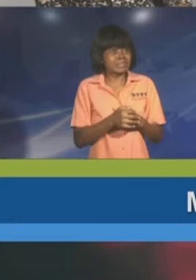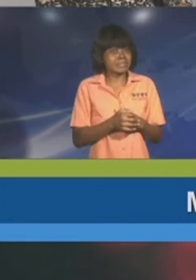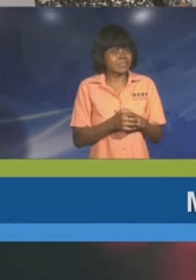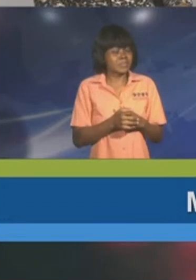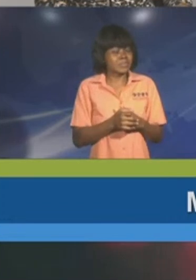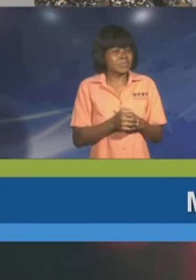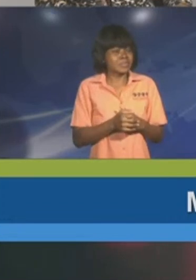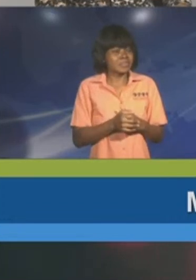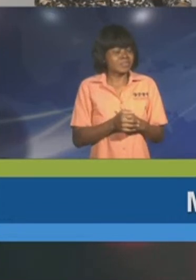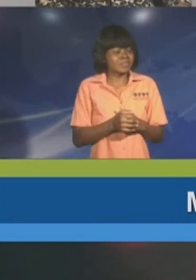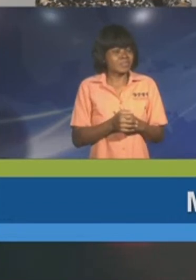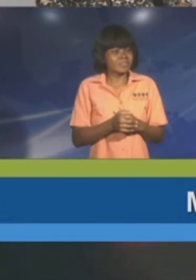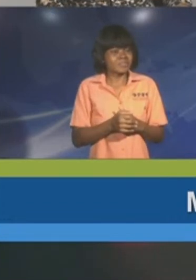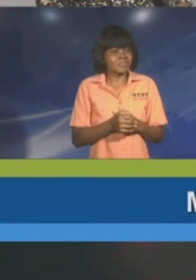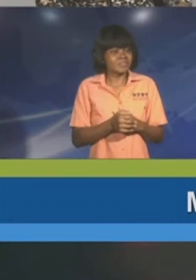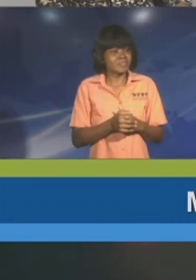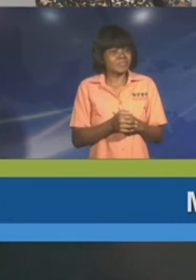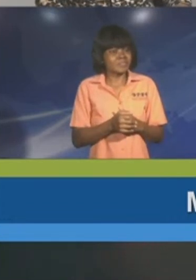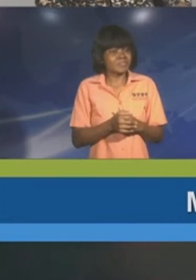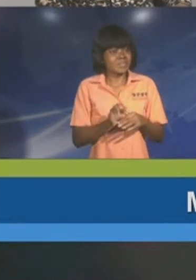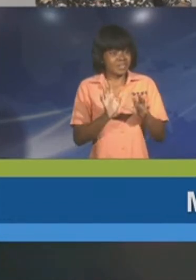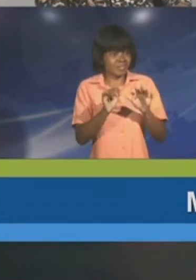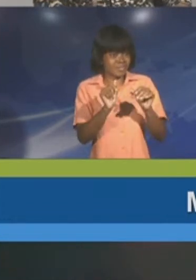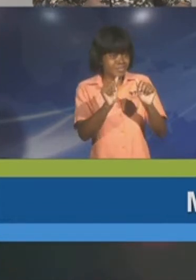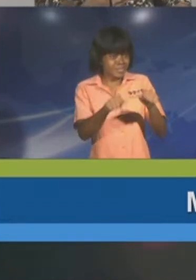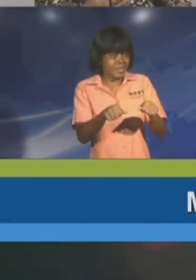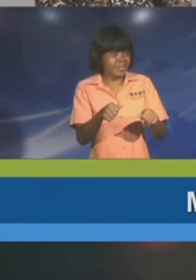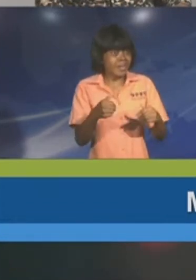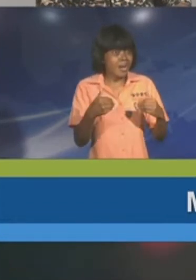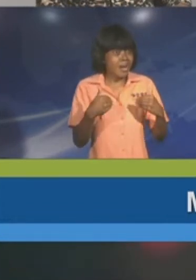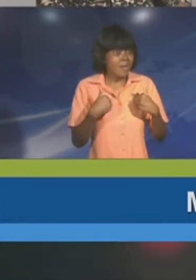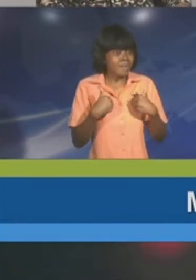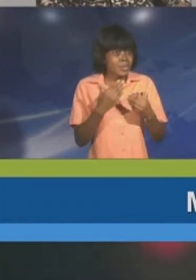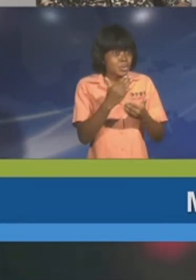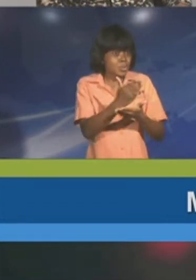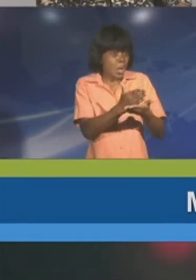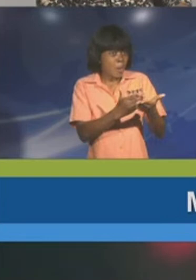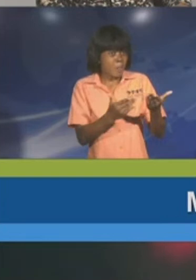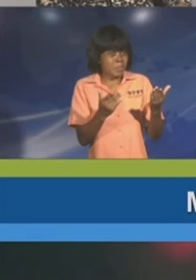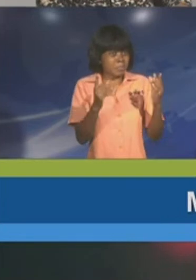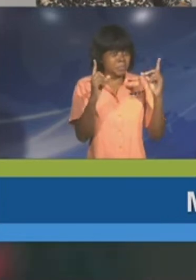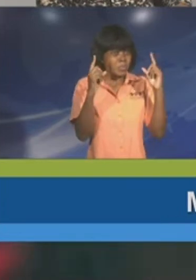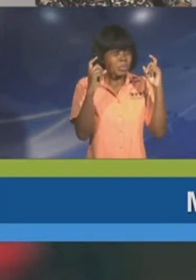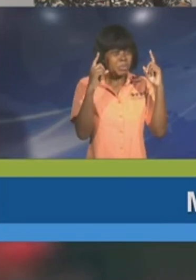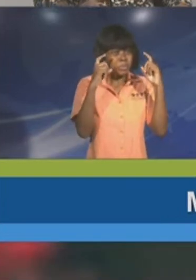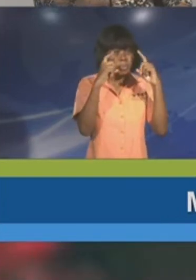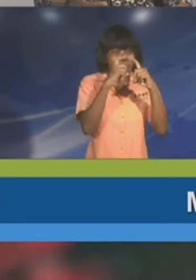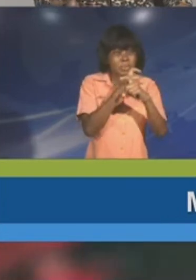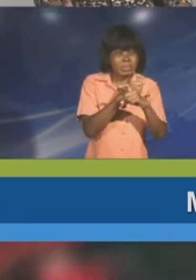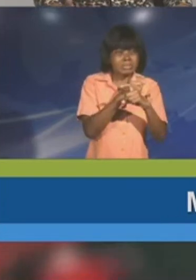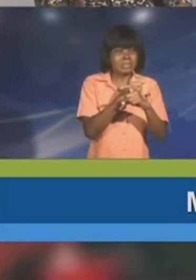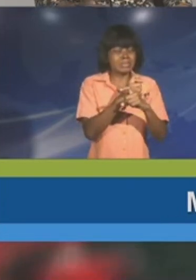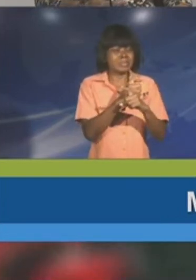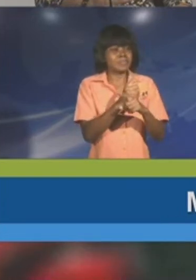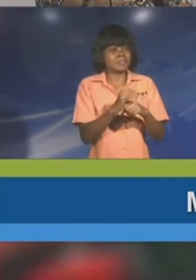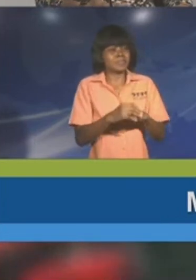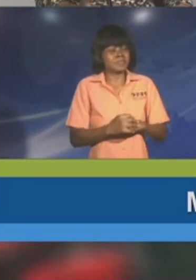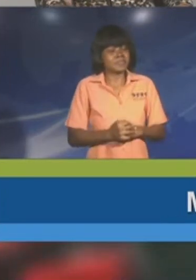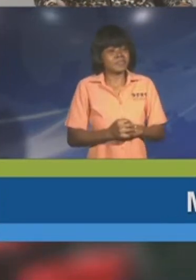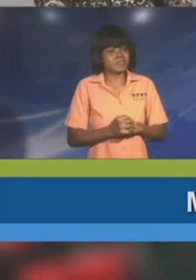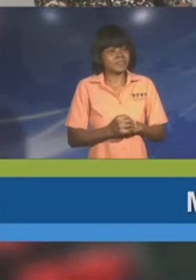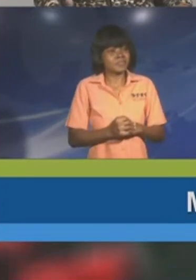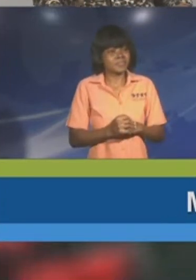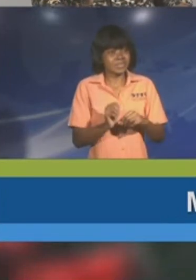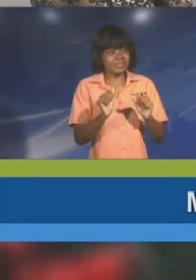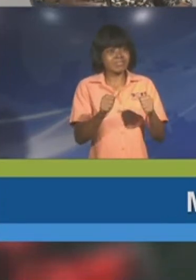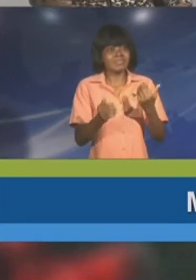they can have some minor complications with regards to other organs in your body, but usually it's self-limiting. It's usually passed on. If there's a